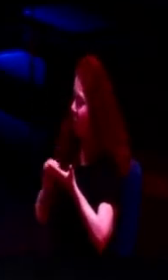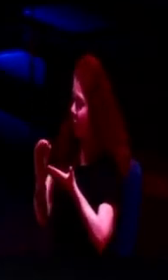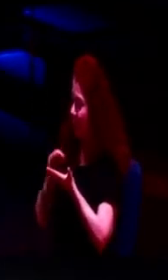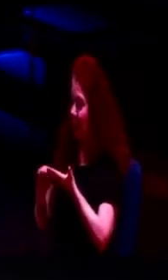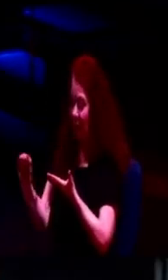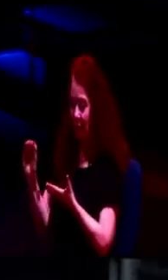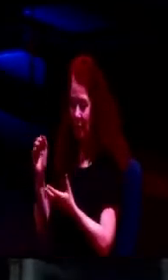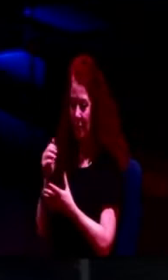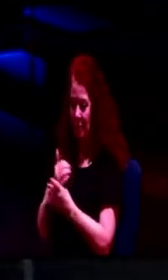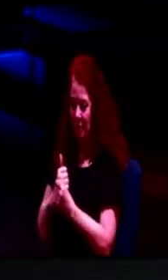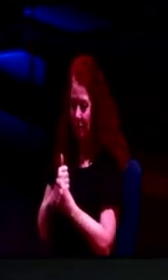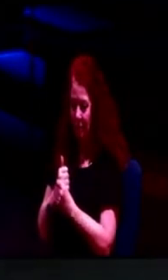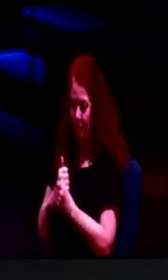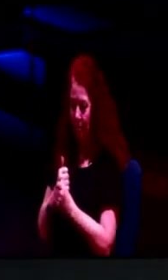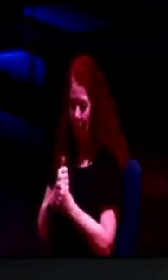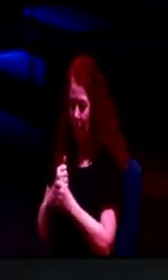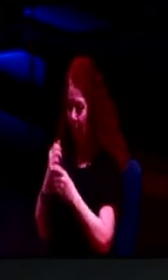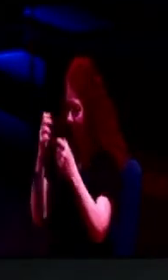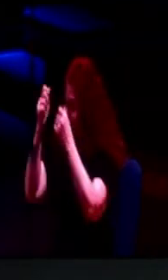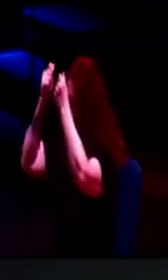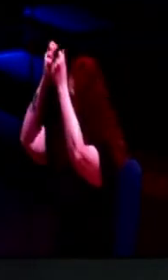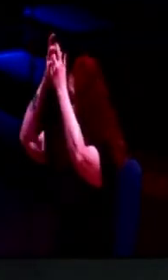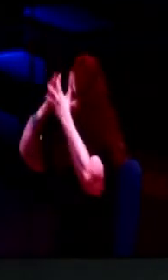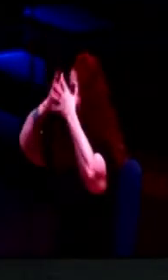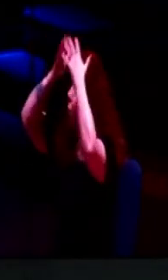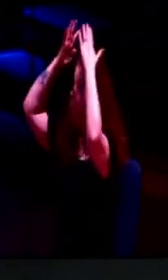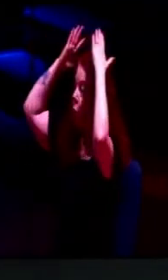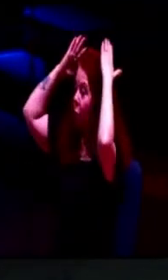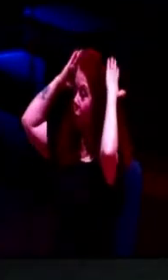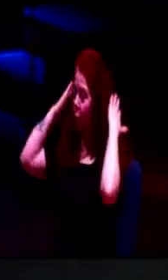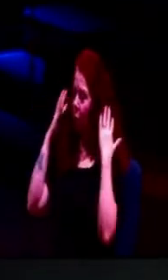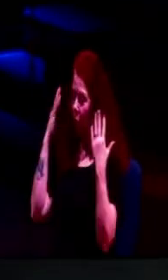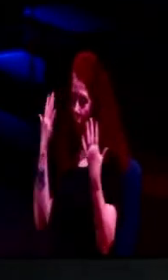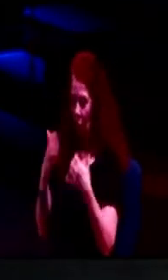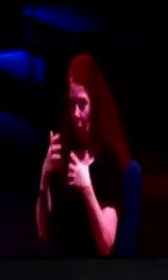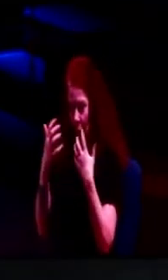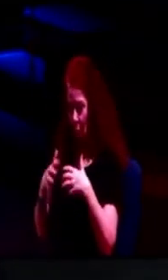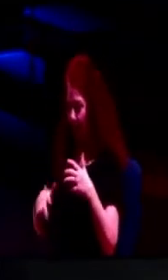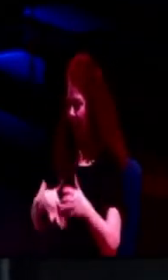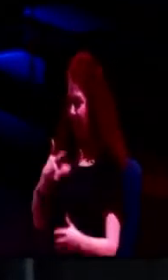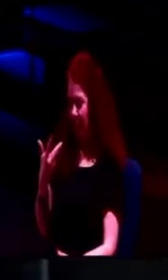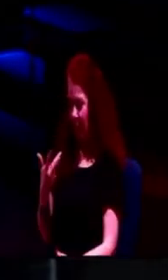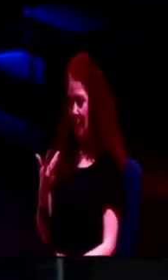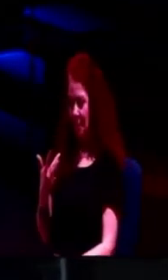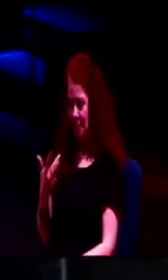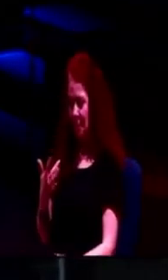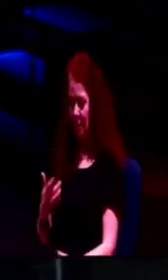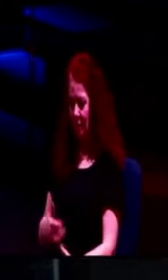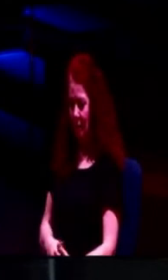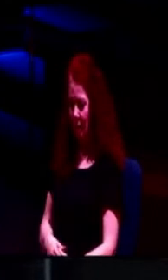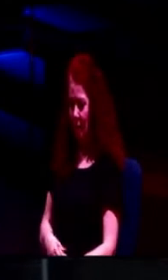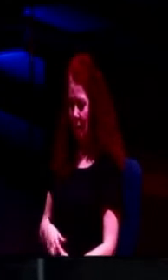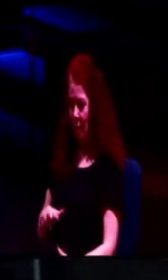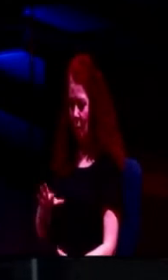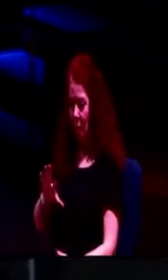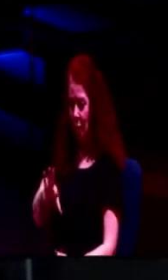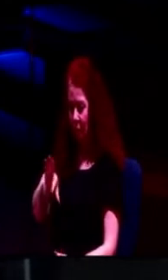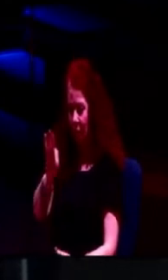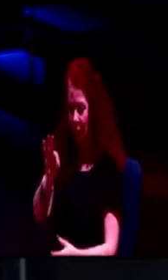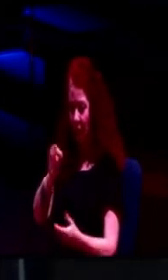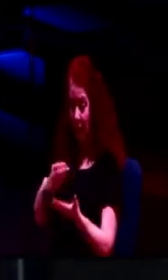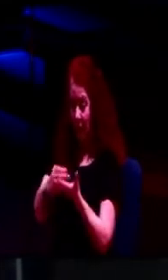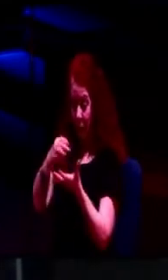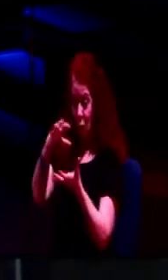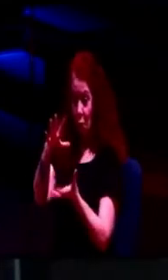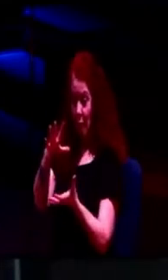us and we're like, whoo, that's awesome. You feel it. When you find the treasure of a